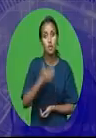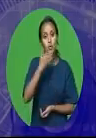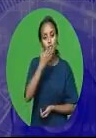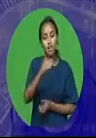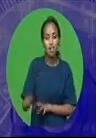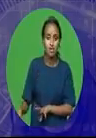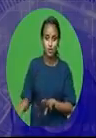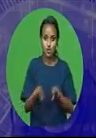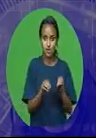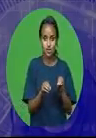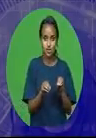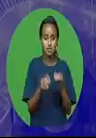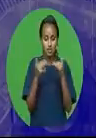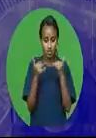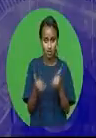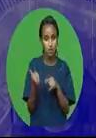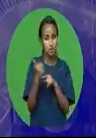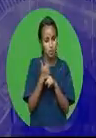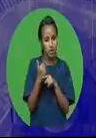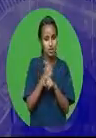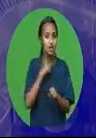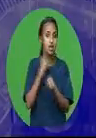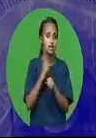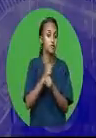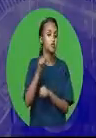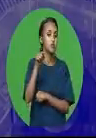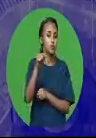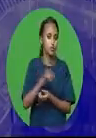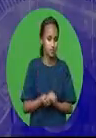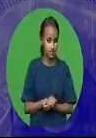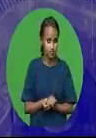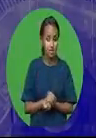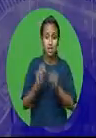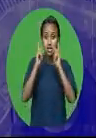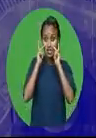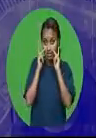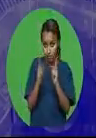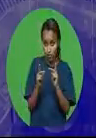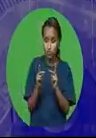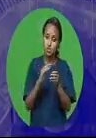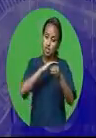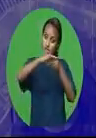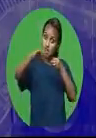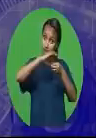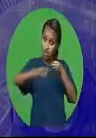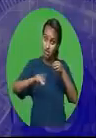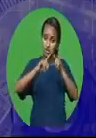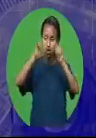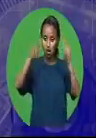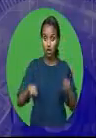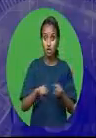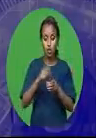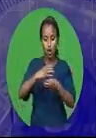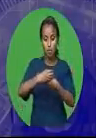Well, students, here is a practical activity for you. The views of a truncated rectangular